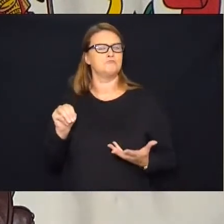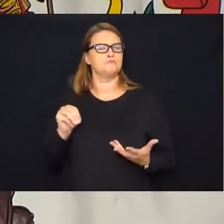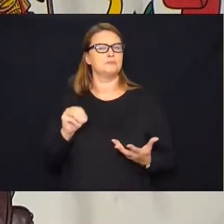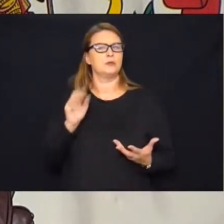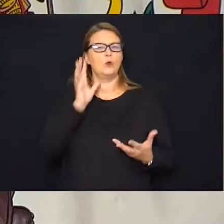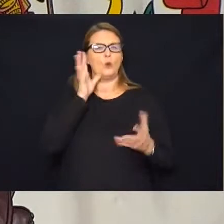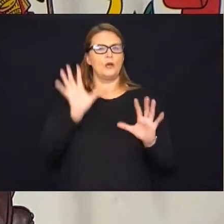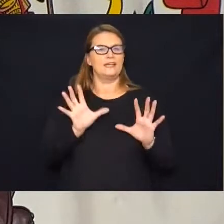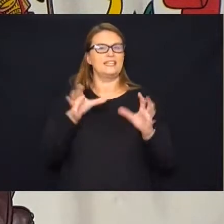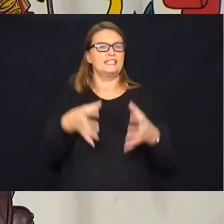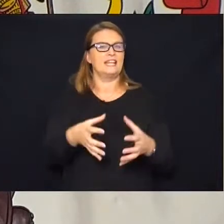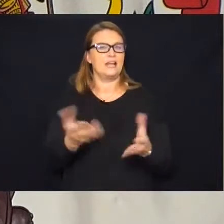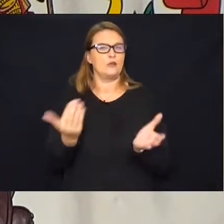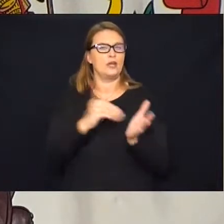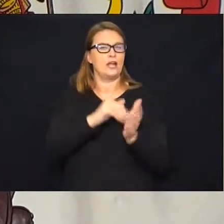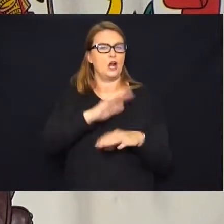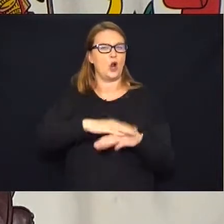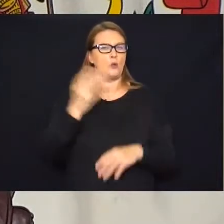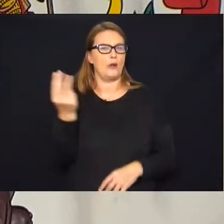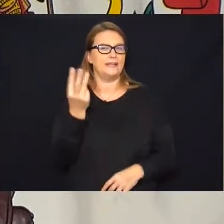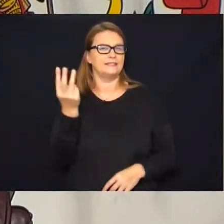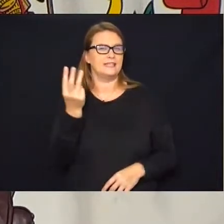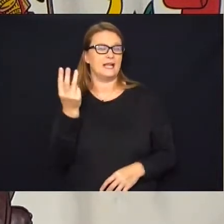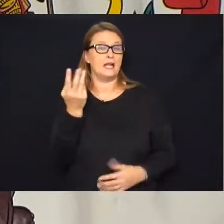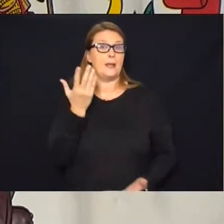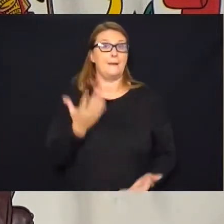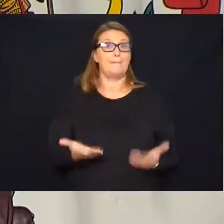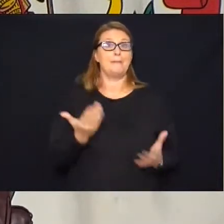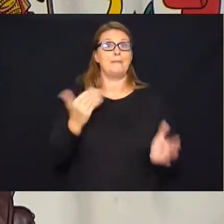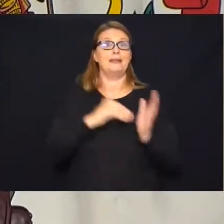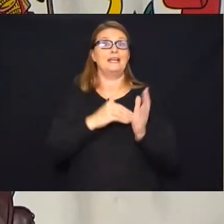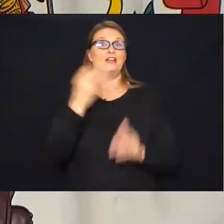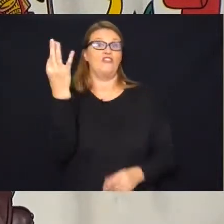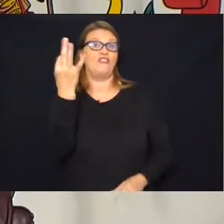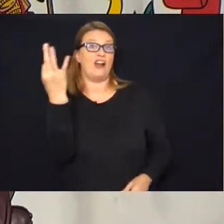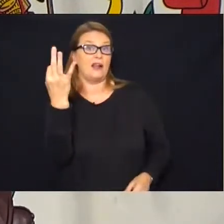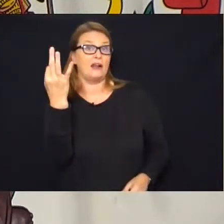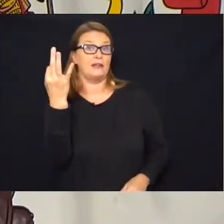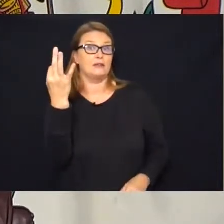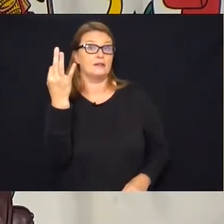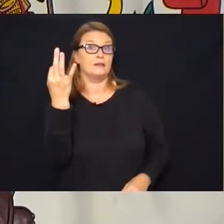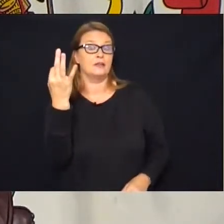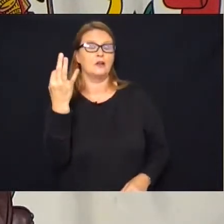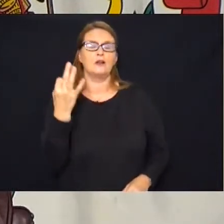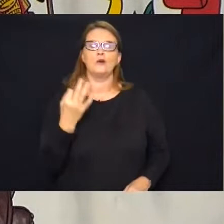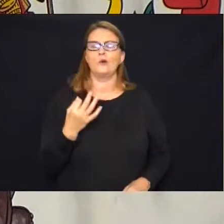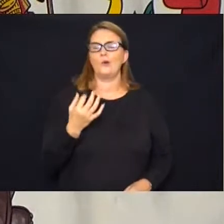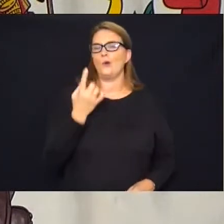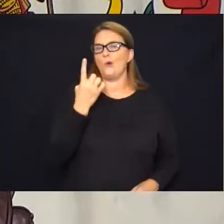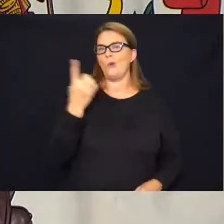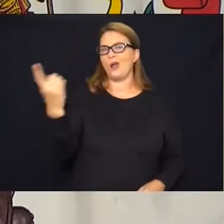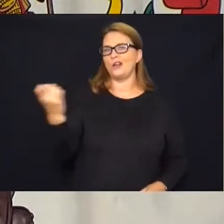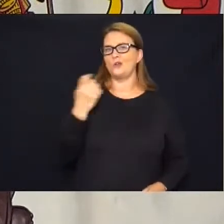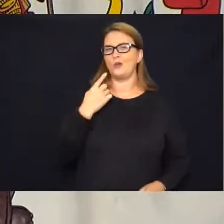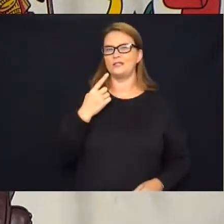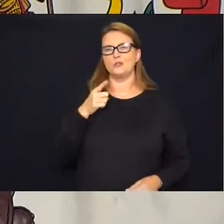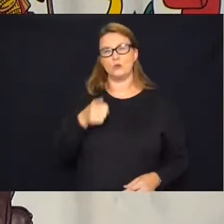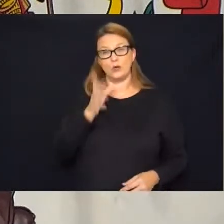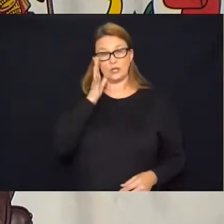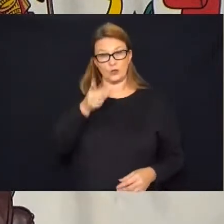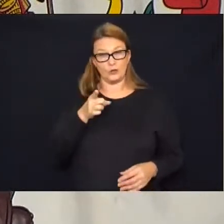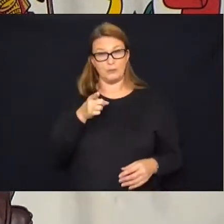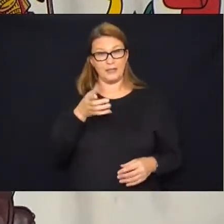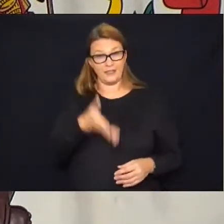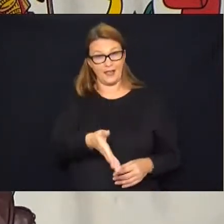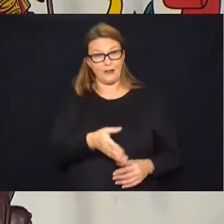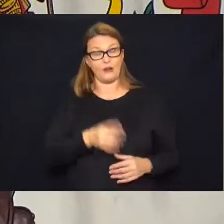get together with you again on Wednesday, and then we may even get together again on Friday. And one of the first questions were, are you going to be